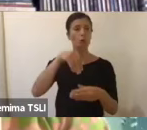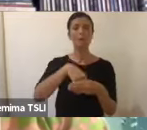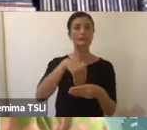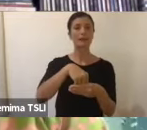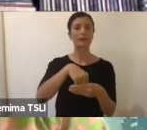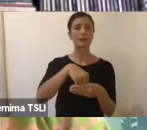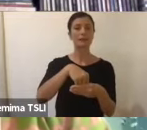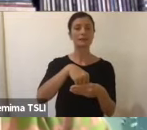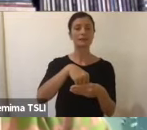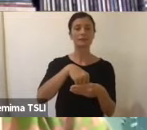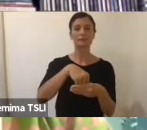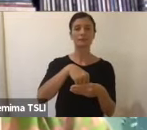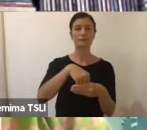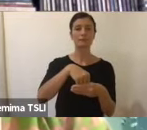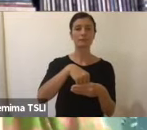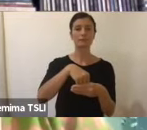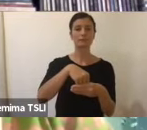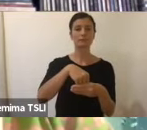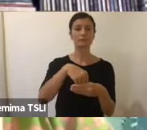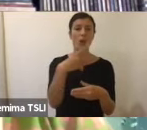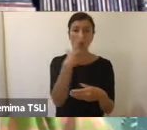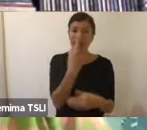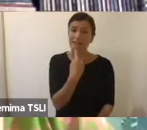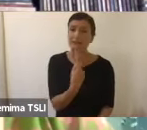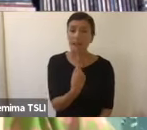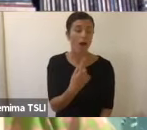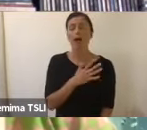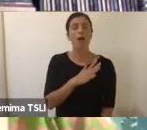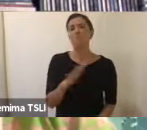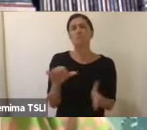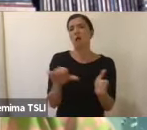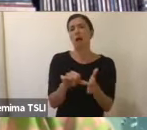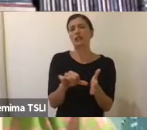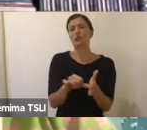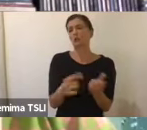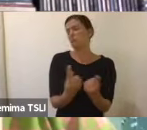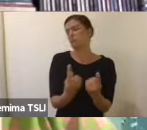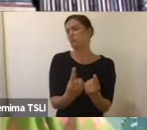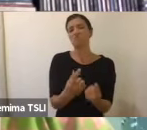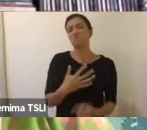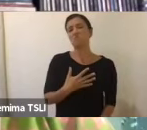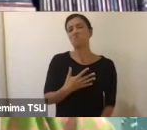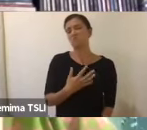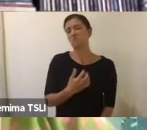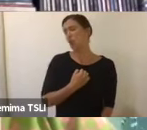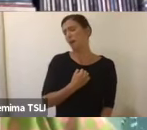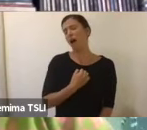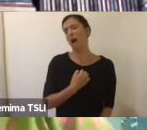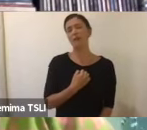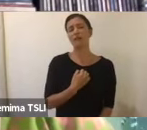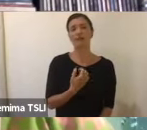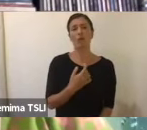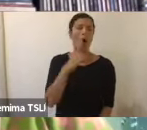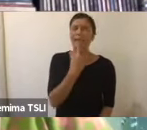um you know this isn't my issue or I don't have anything to say on this or it's all too